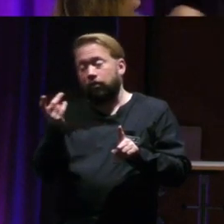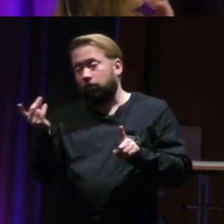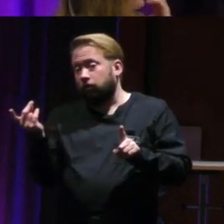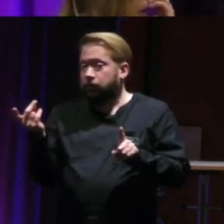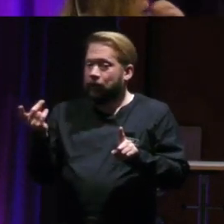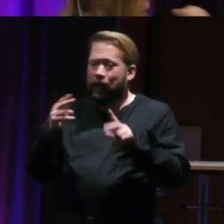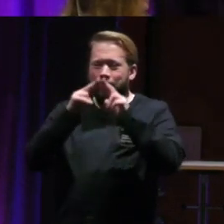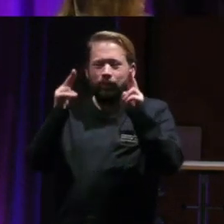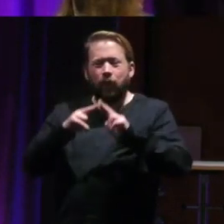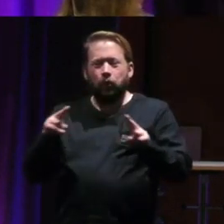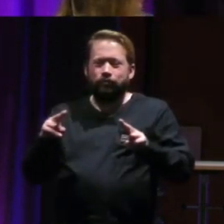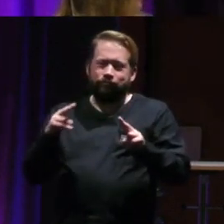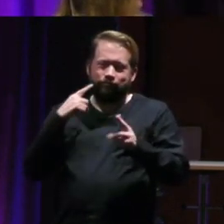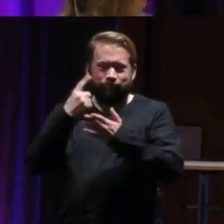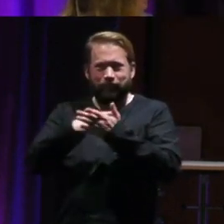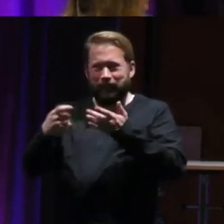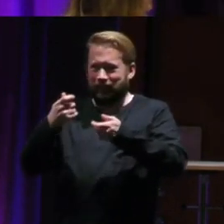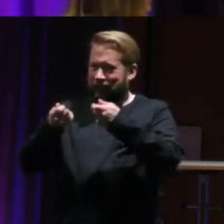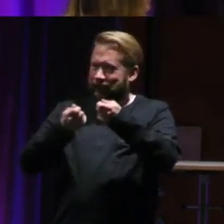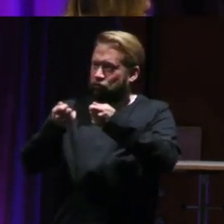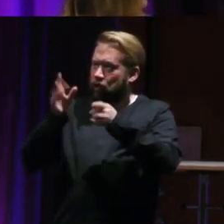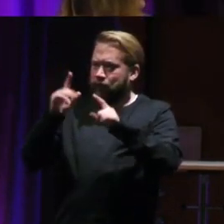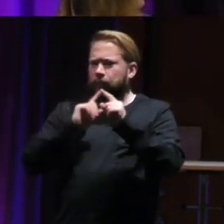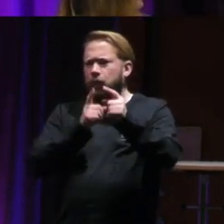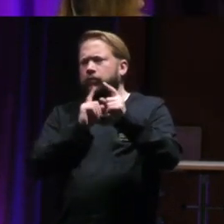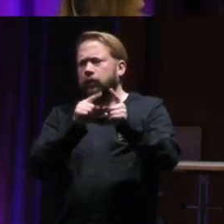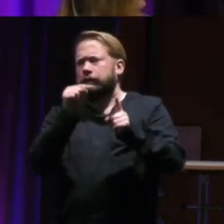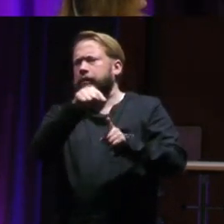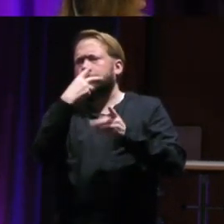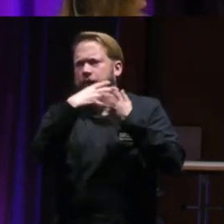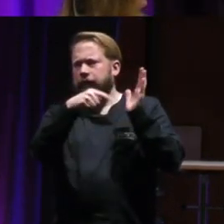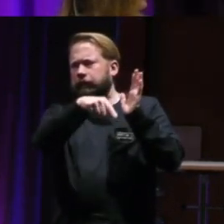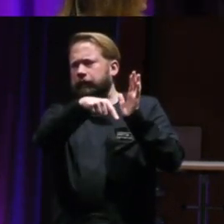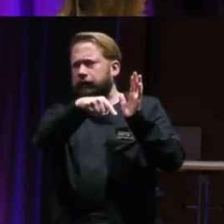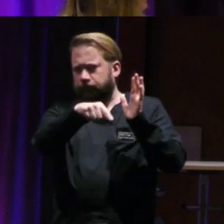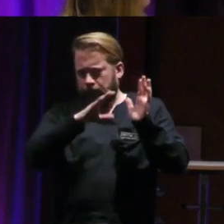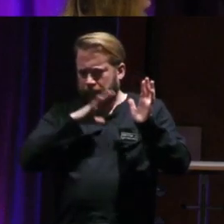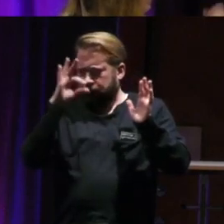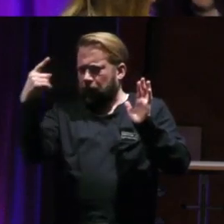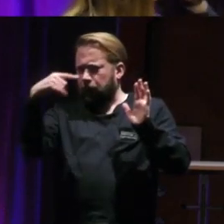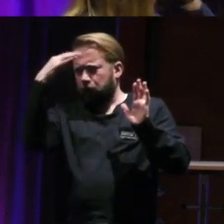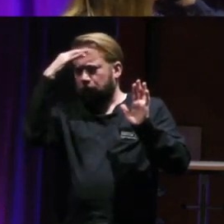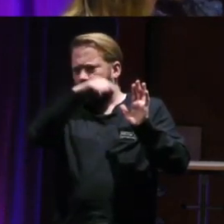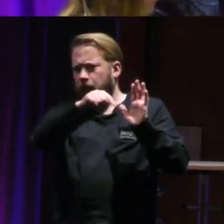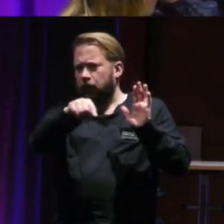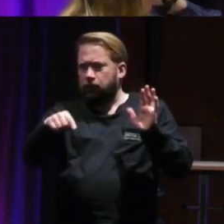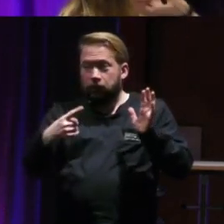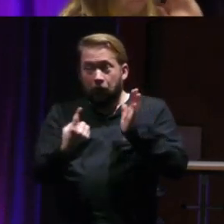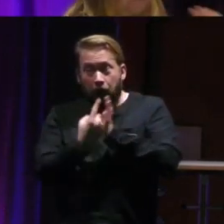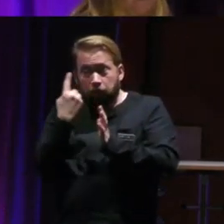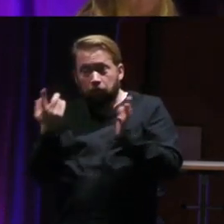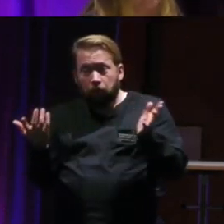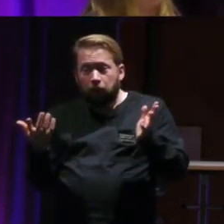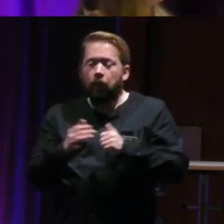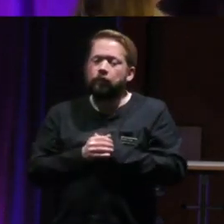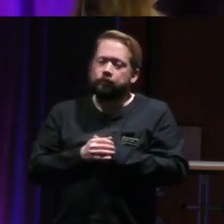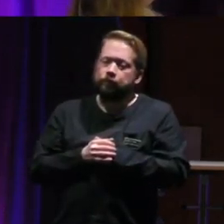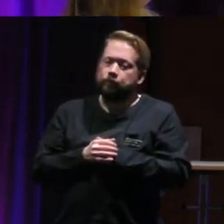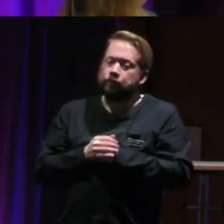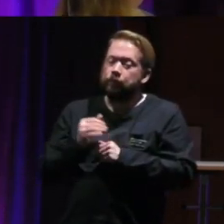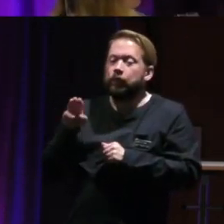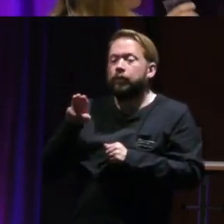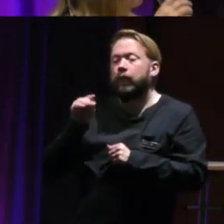him against him being unfairly tried and so on. I mean, of course it's important. Yes, of course it's important. It's just, I